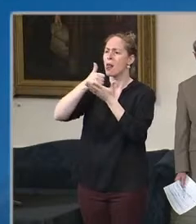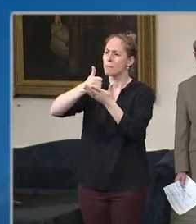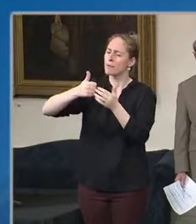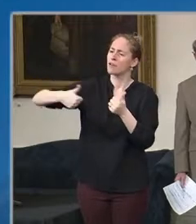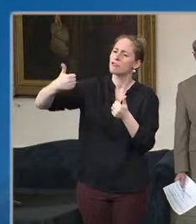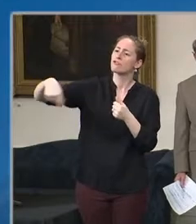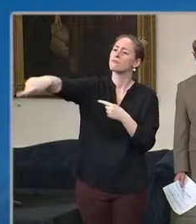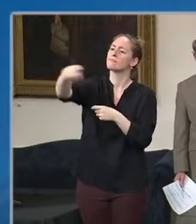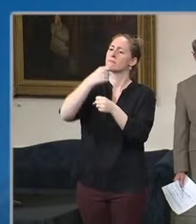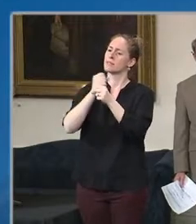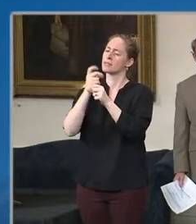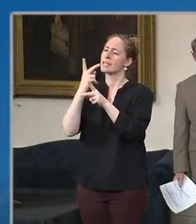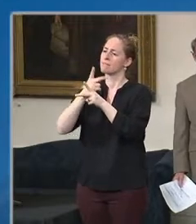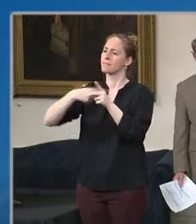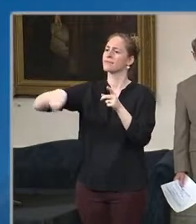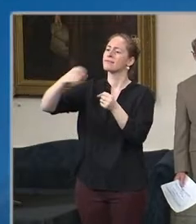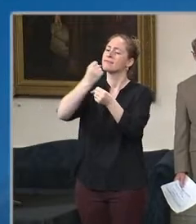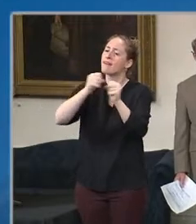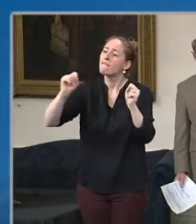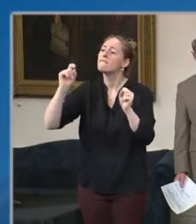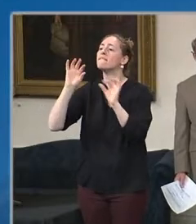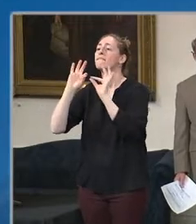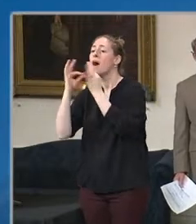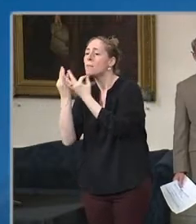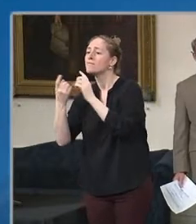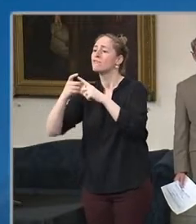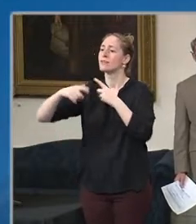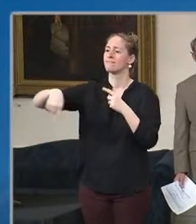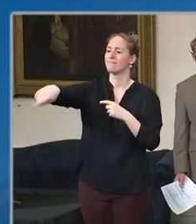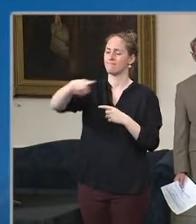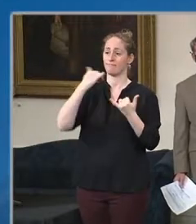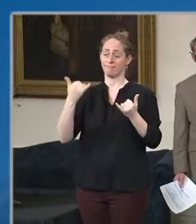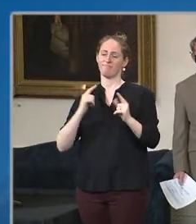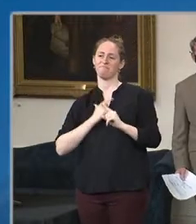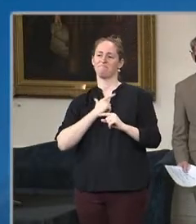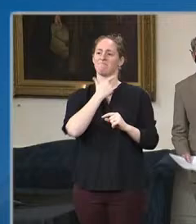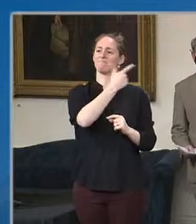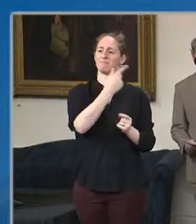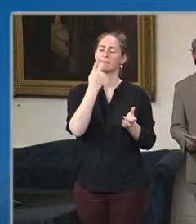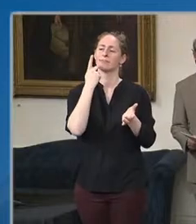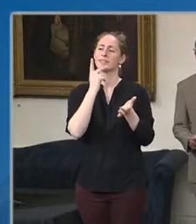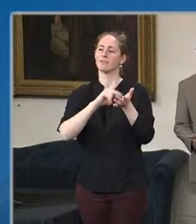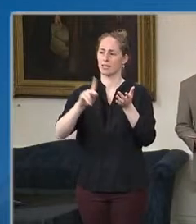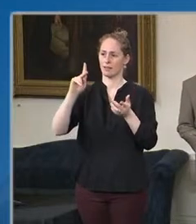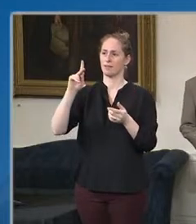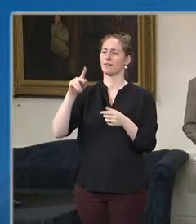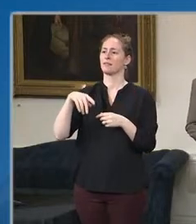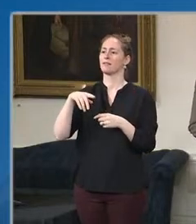am now going to turn it over to my colleague, Mr. Secretary Ken Holt.